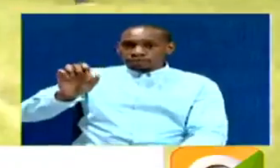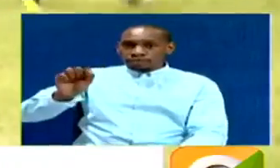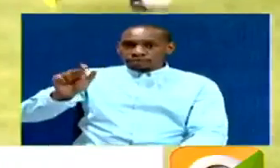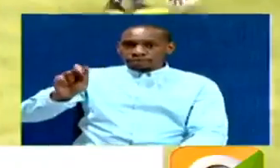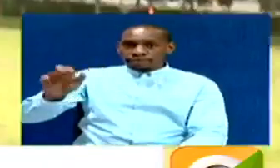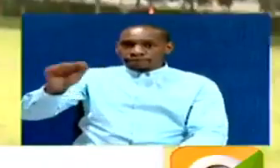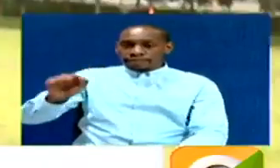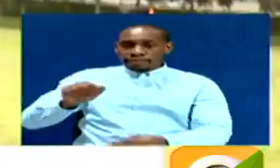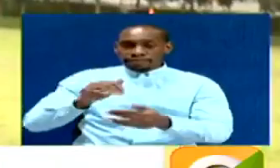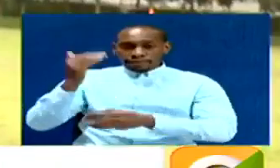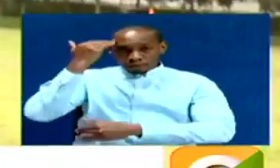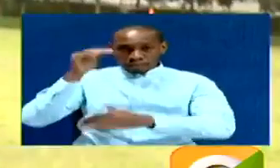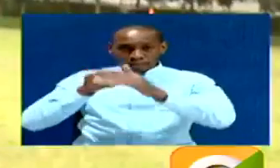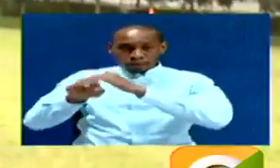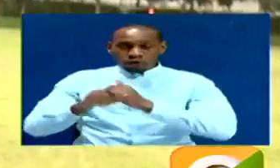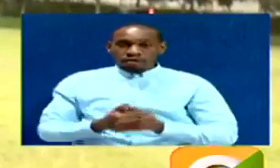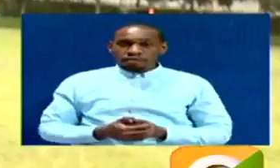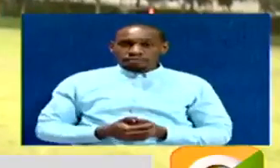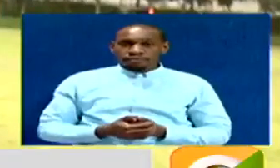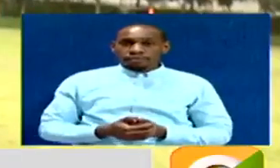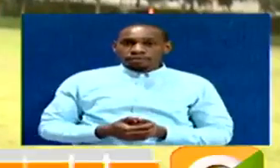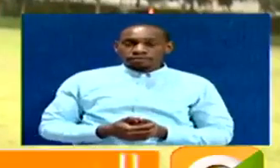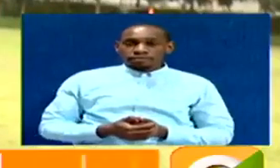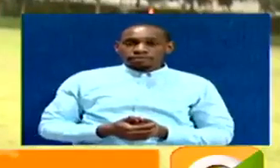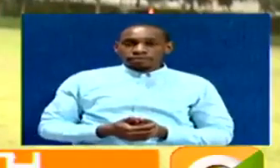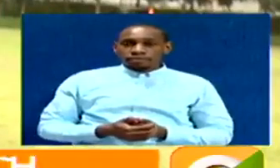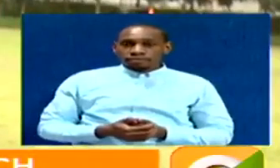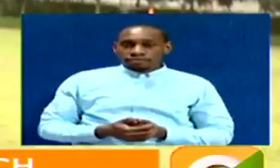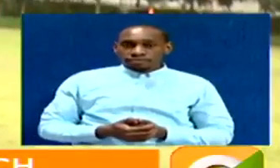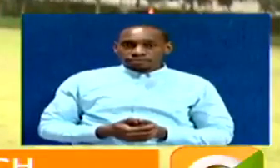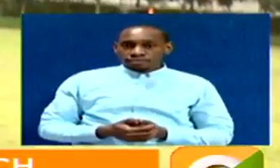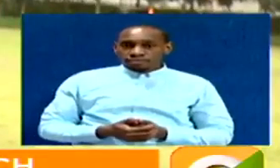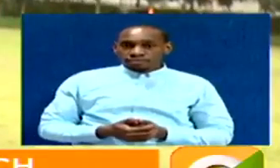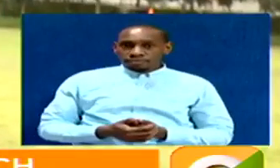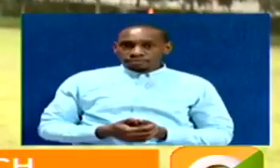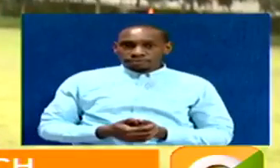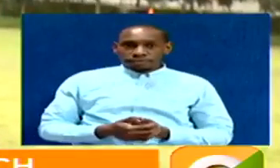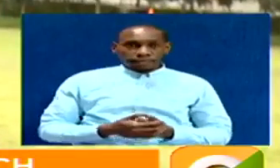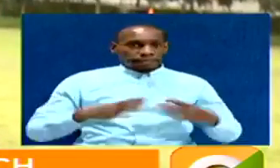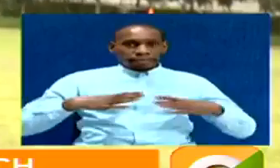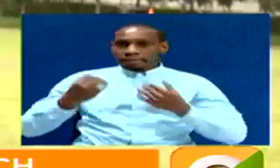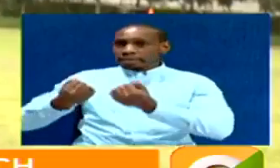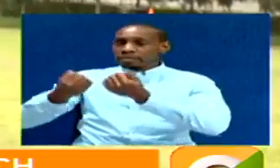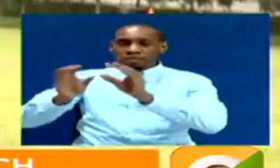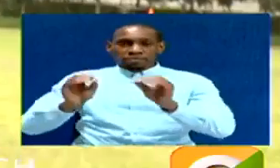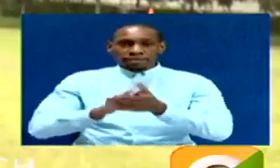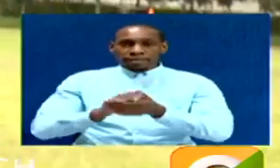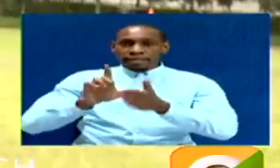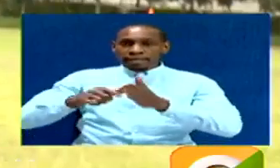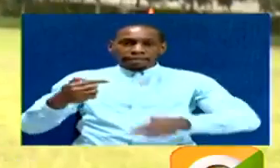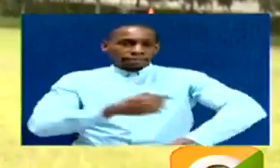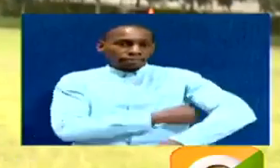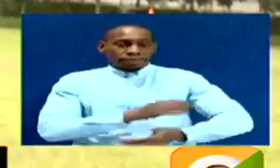goal when he headed home. Tujakuja kuonaishana urembo. Utakuja na ile superiority yako, alafu